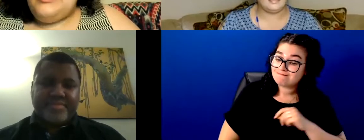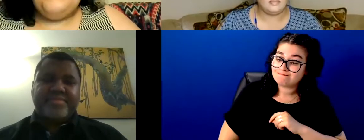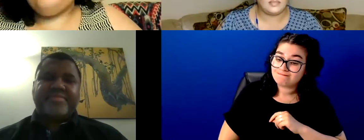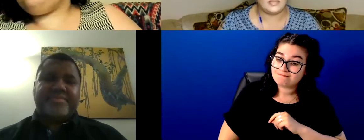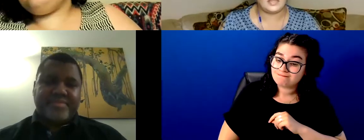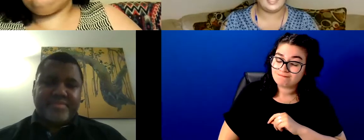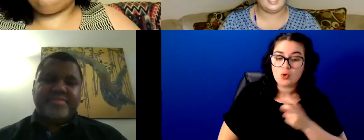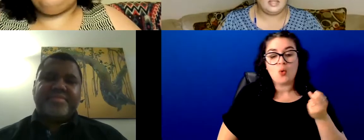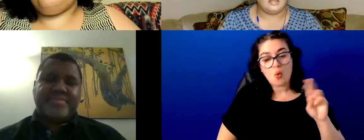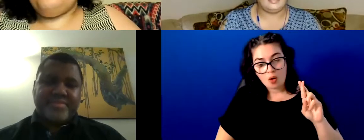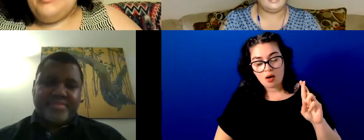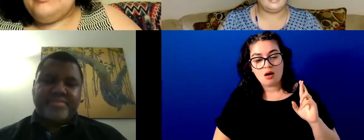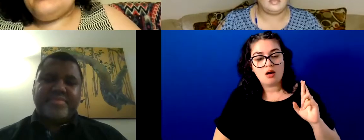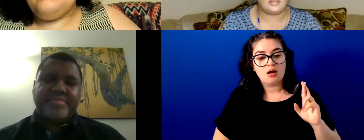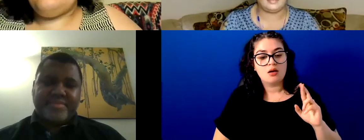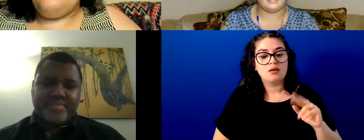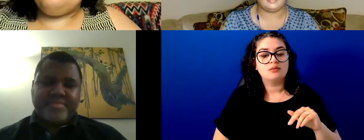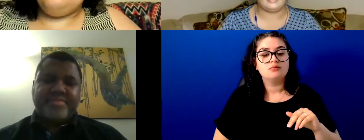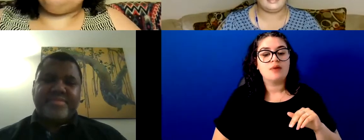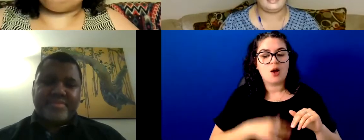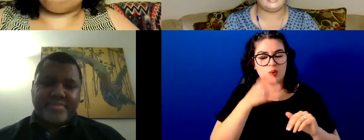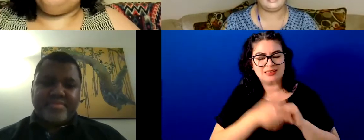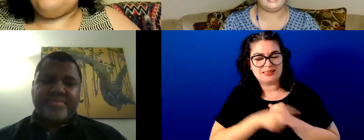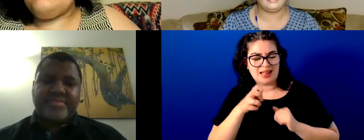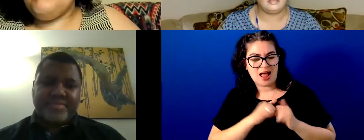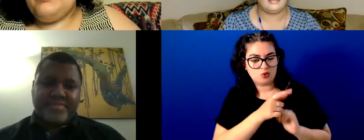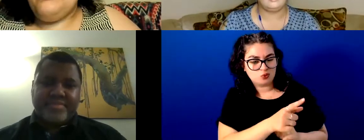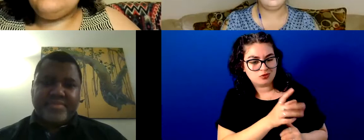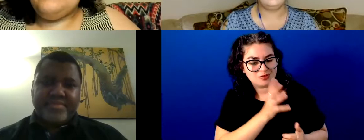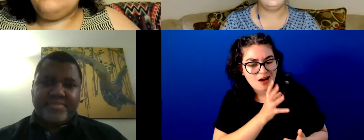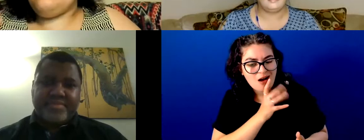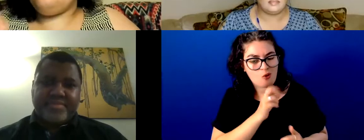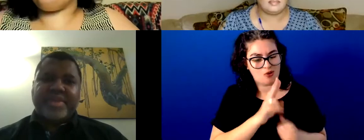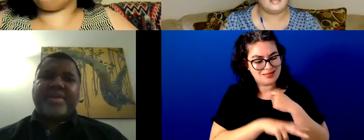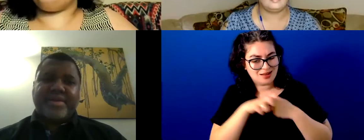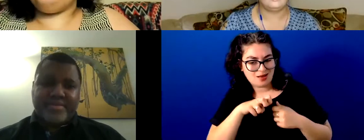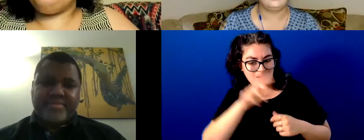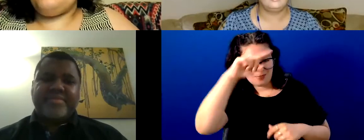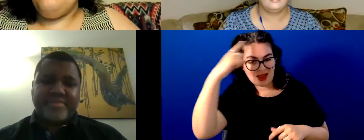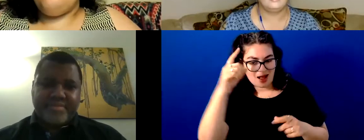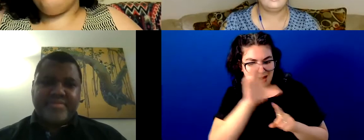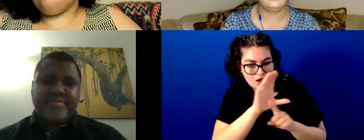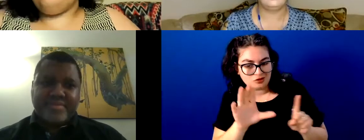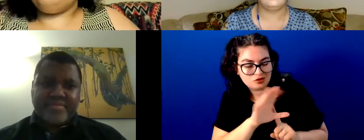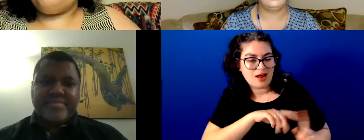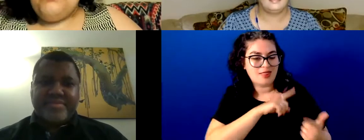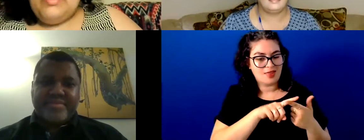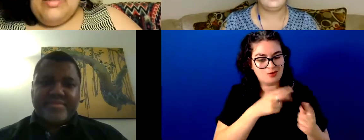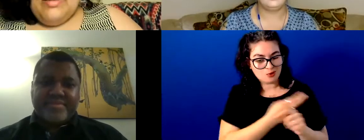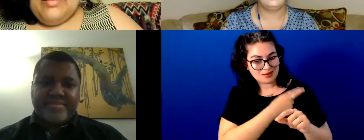it's, I'm going to steal like your vernacular and like steal parts of Black culture and then like throw in your face to be like,